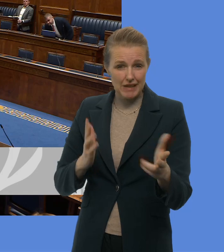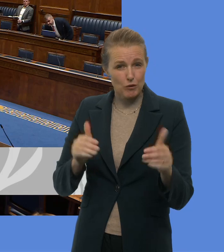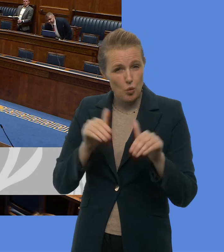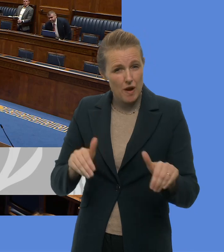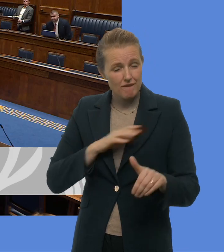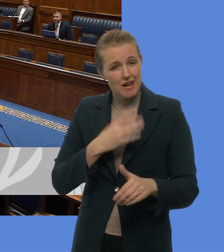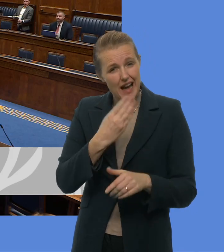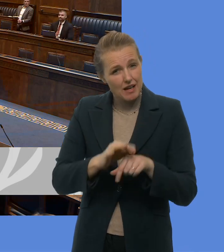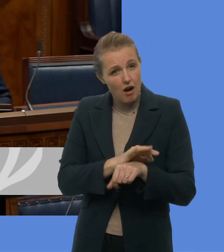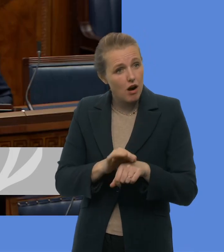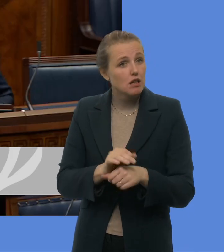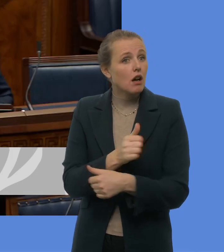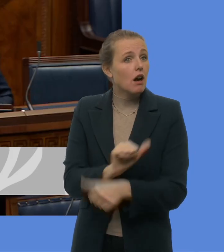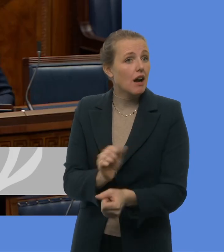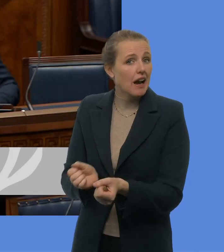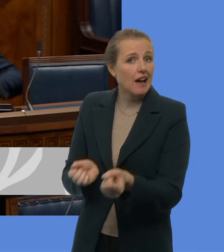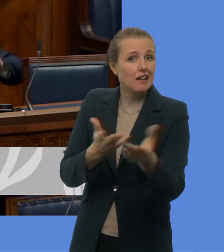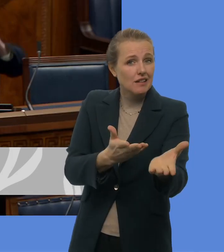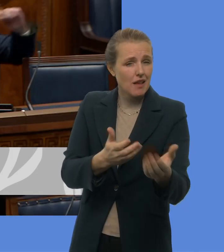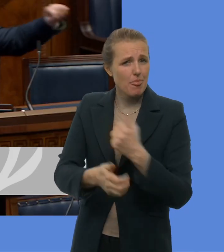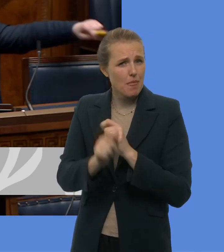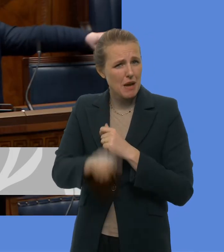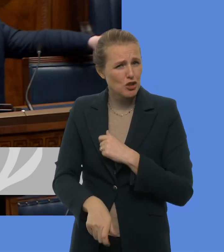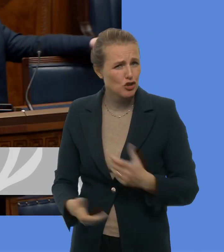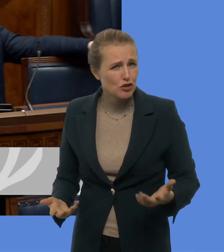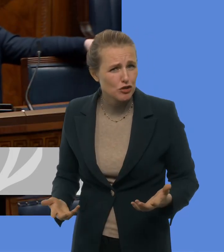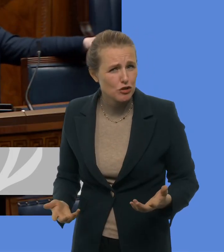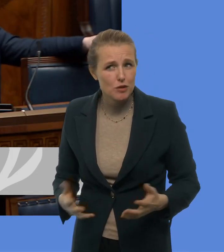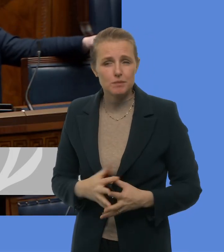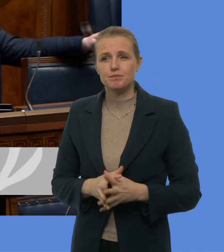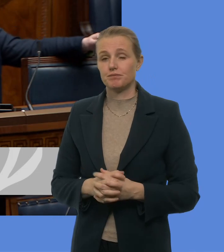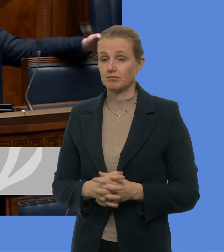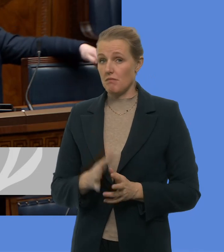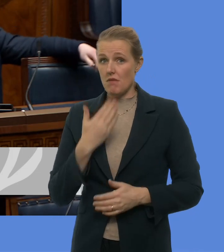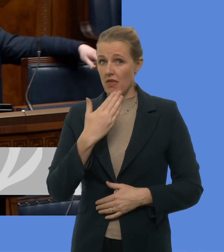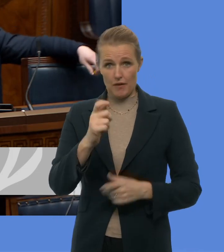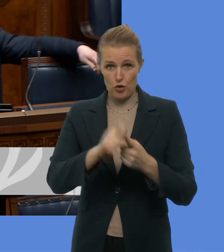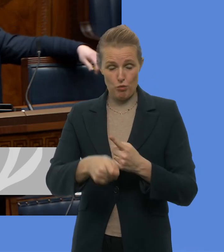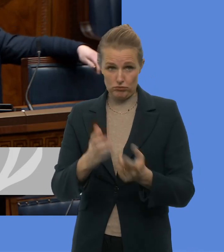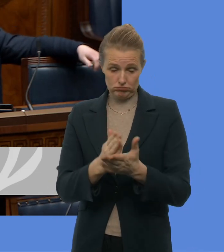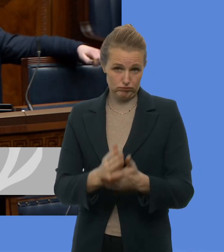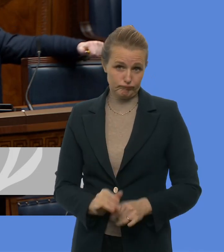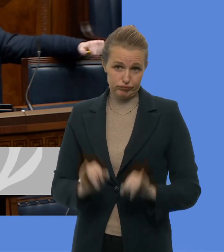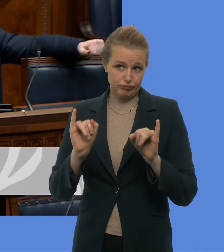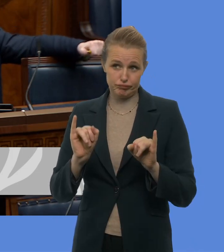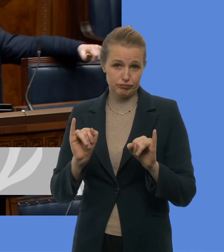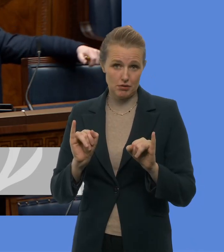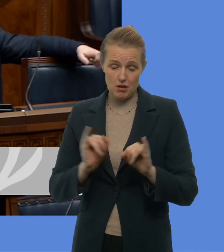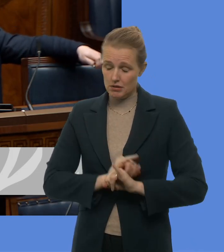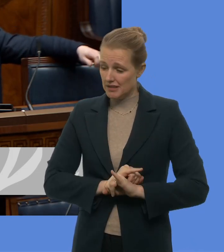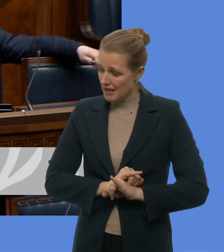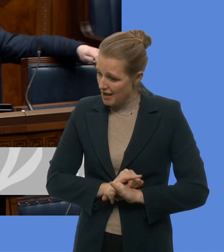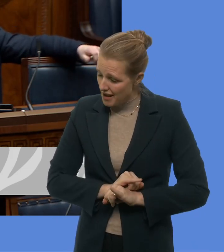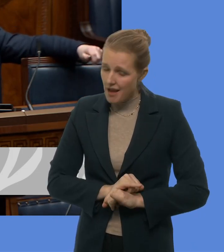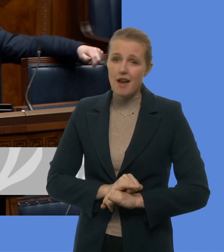Mr. I thank the member for his point. I think it is entirely regrettable that this is one of